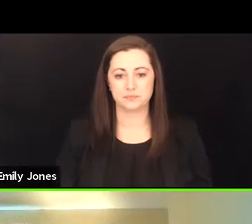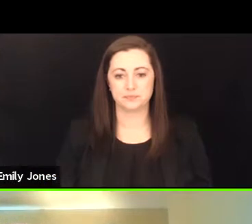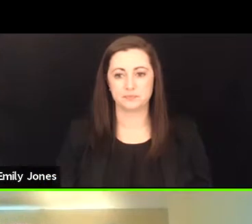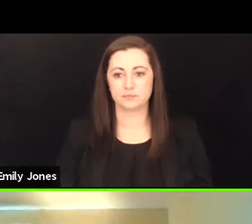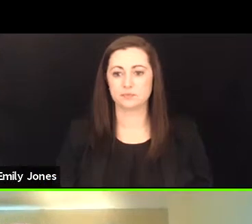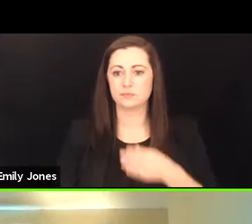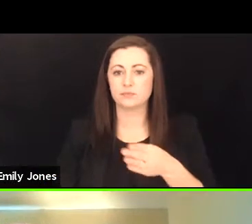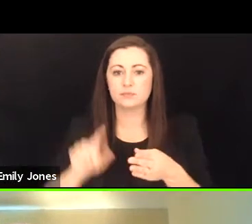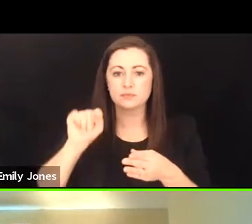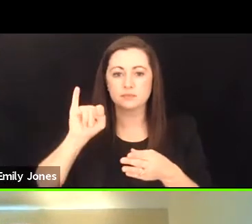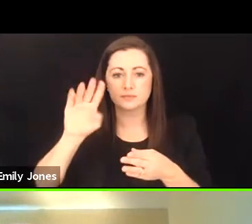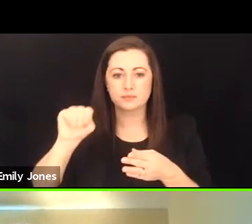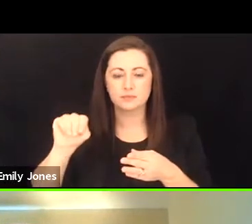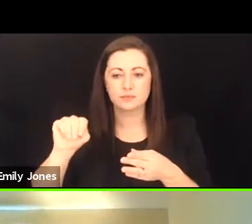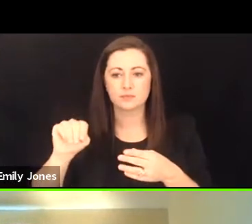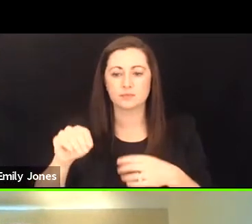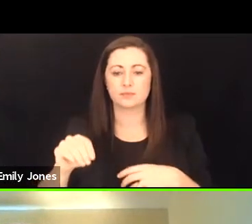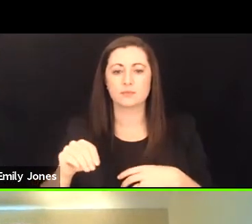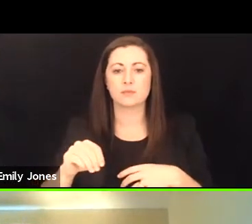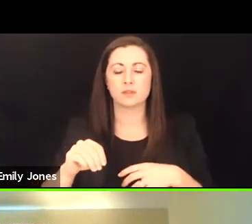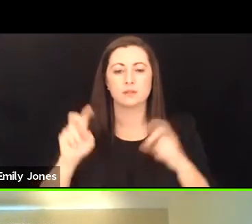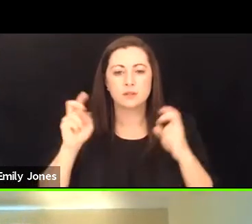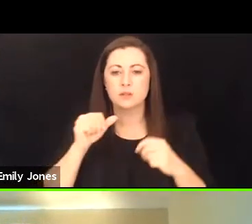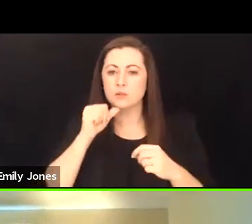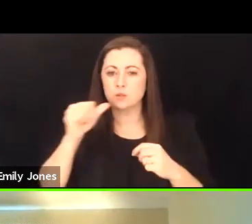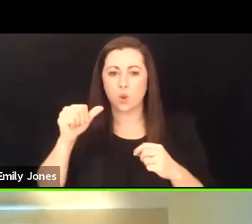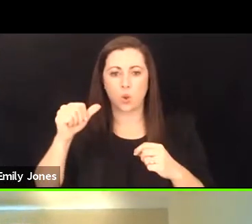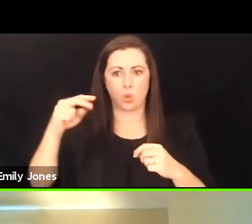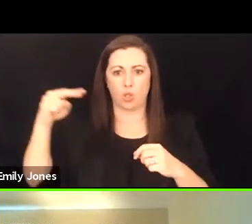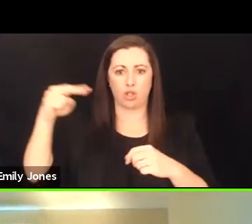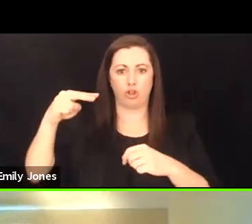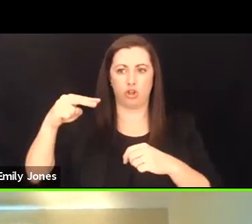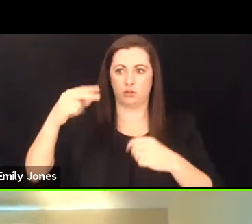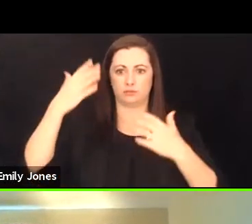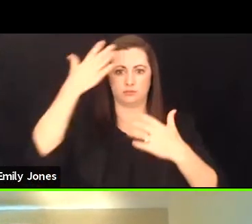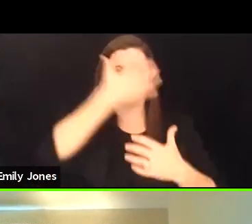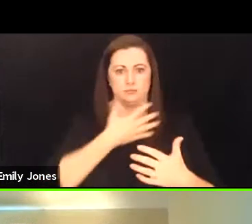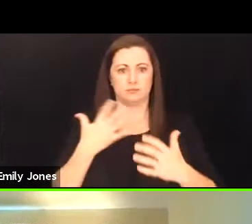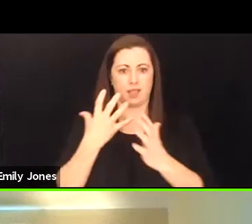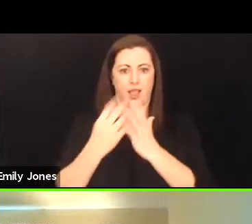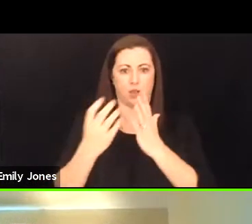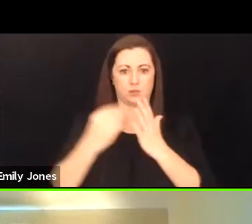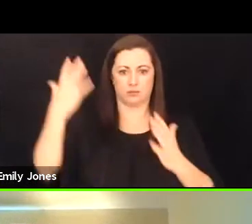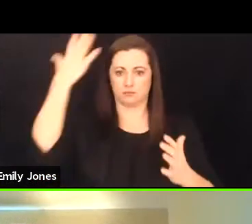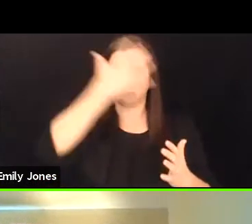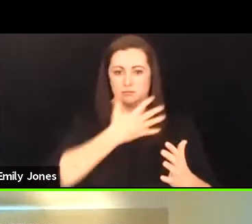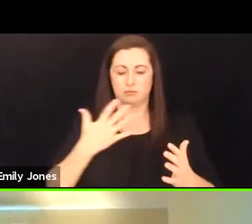I would have to say, don't look at the surface, look at the heart of the individual.